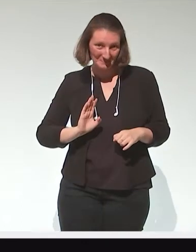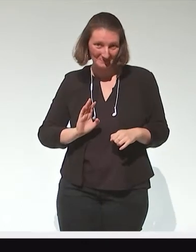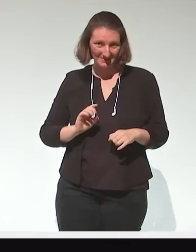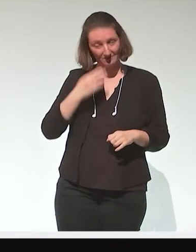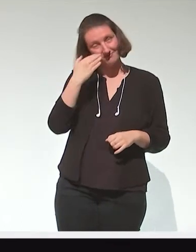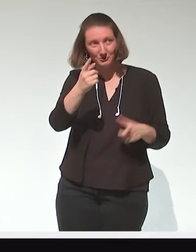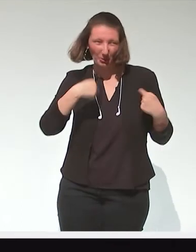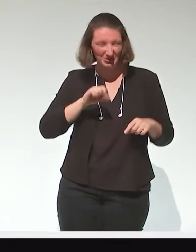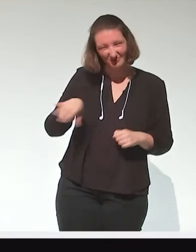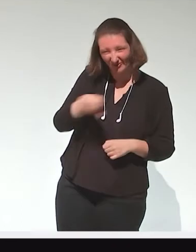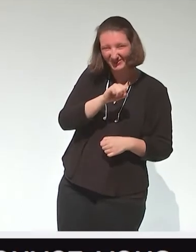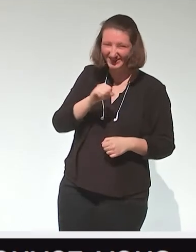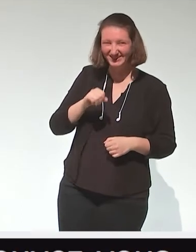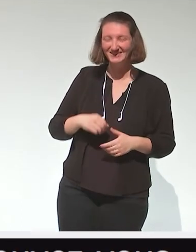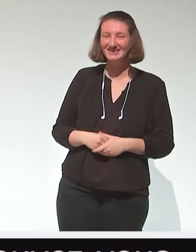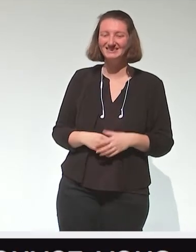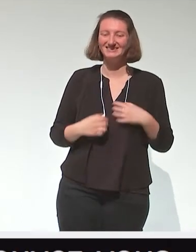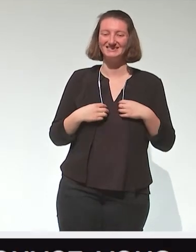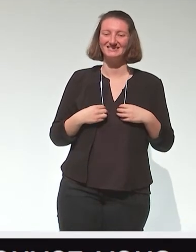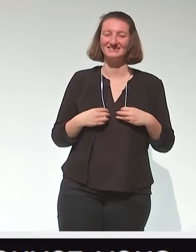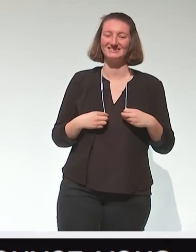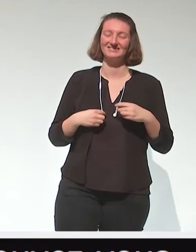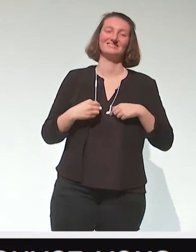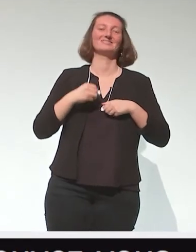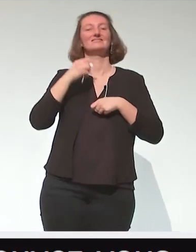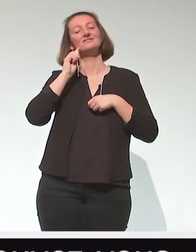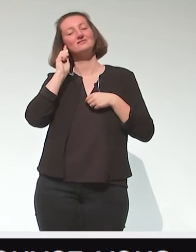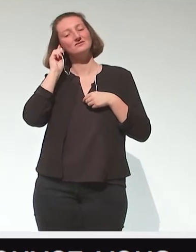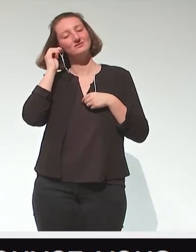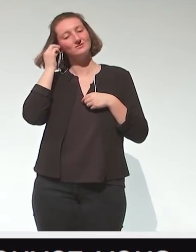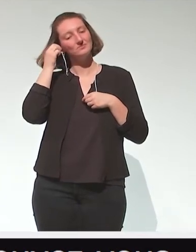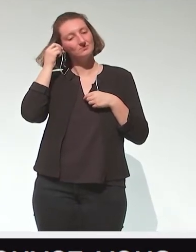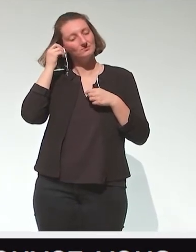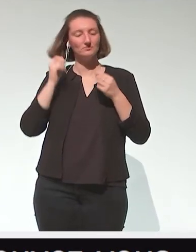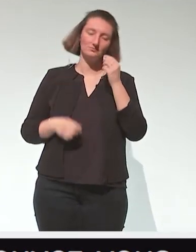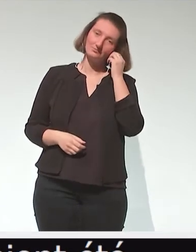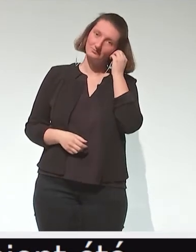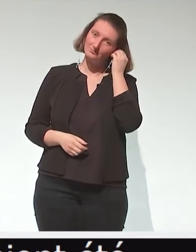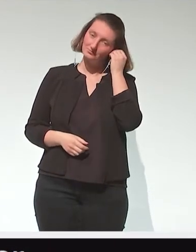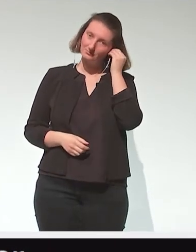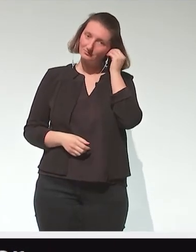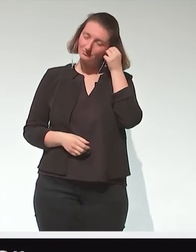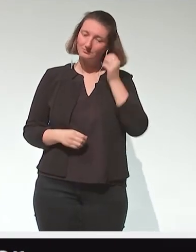others and that our ministers could take from you?